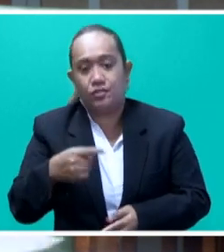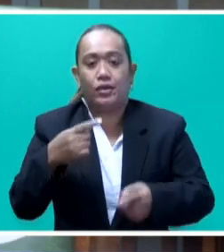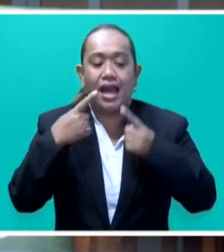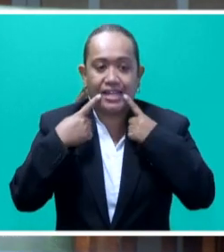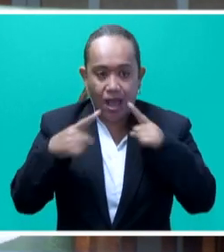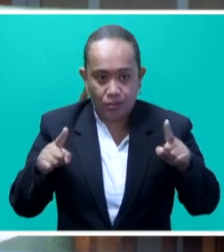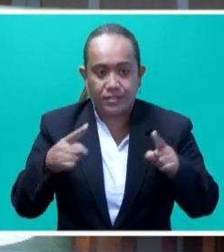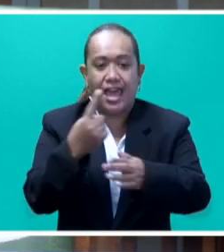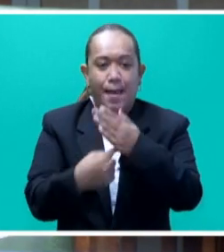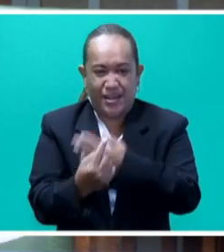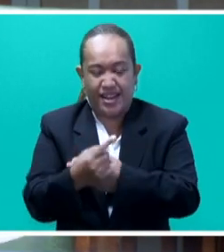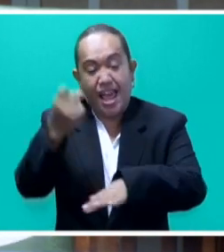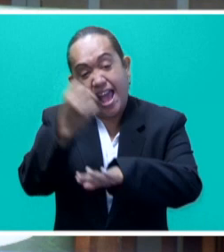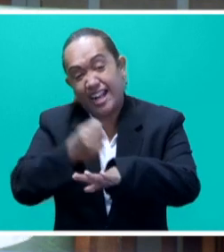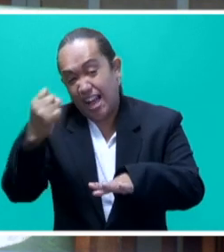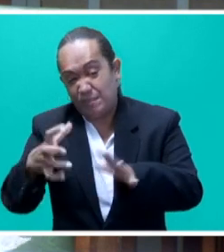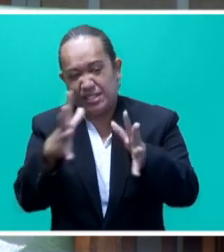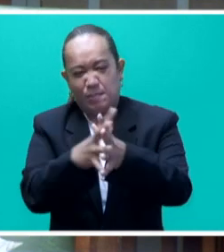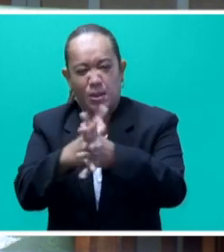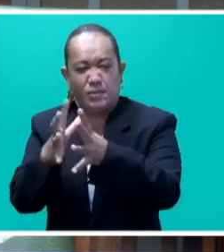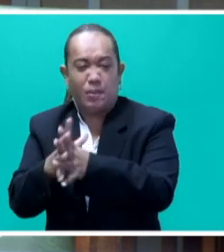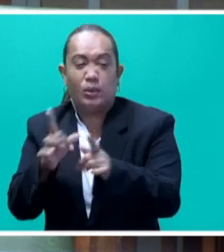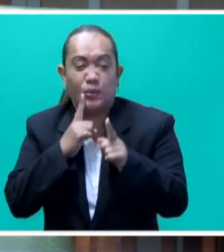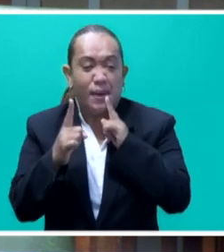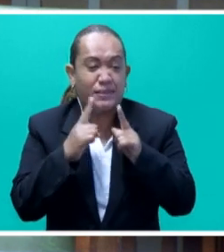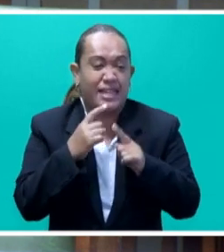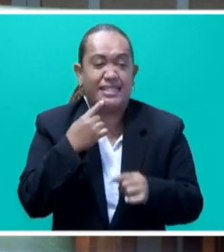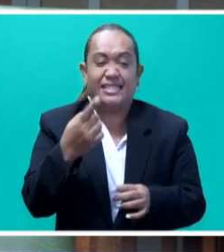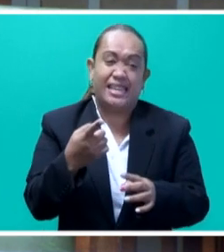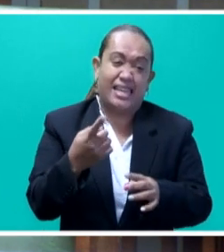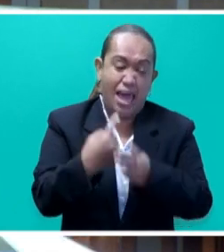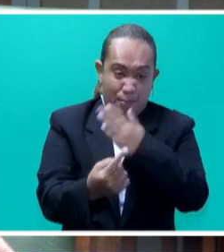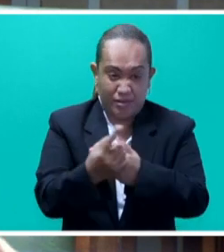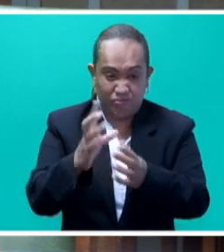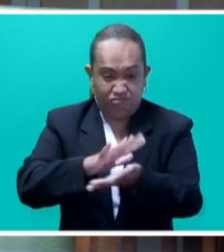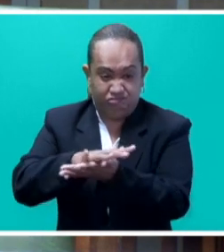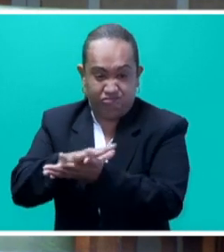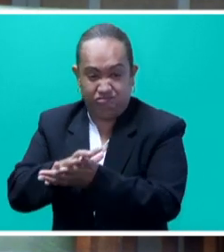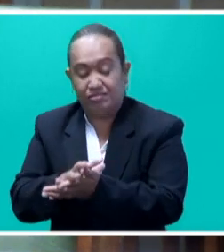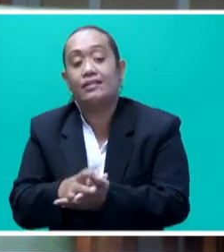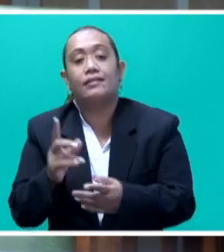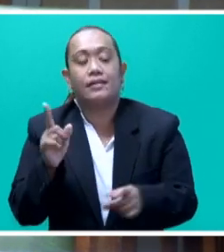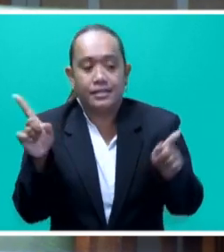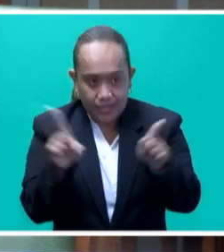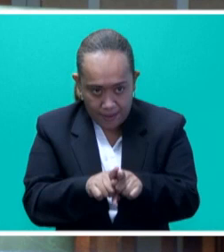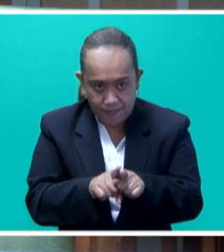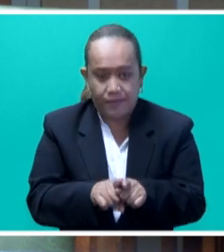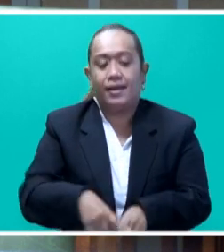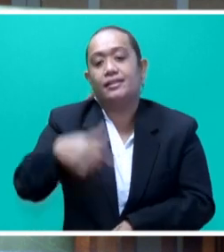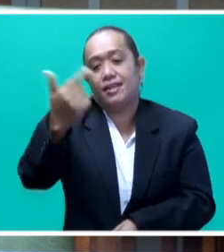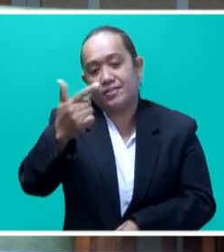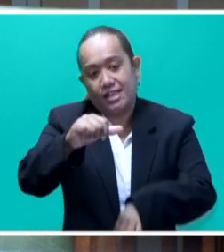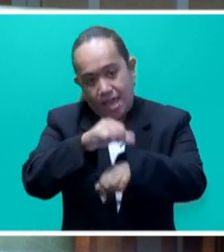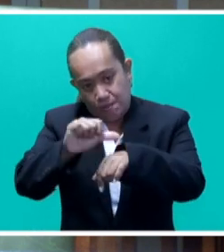within 3 days of the cyber incident, more public-facing e-government services were available. And again on the 17th of April,